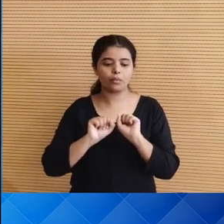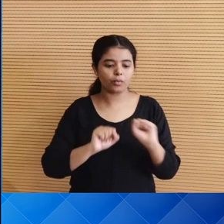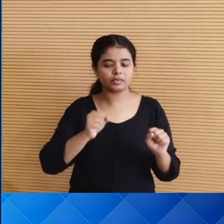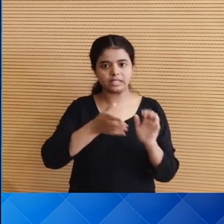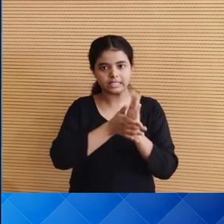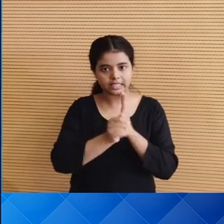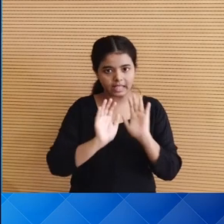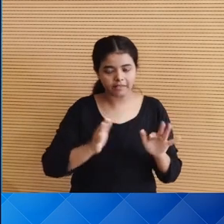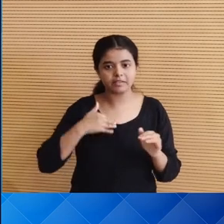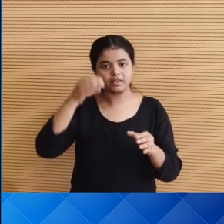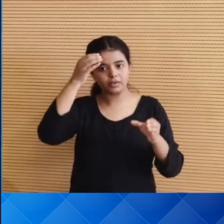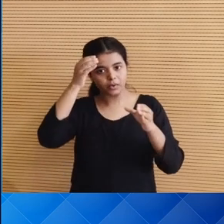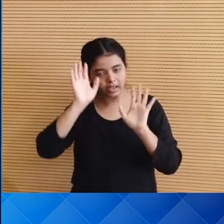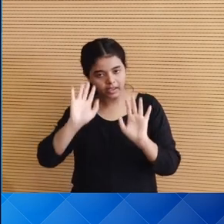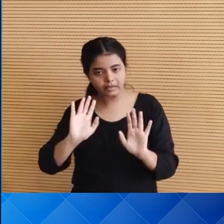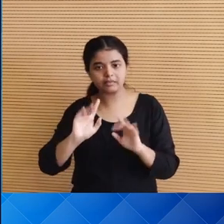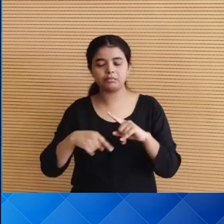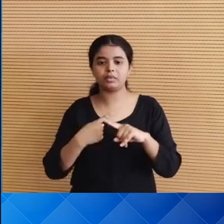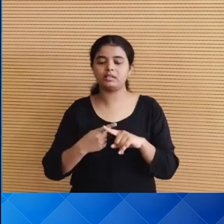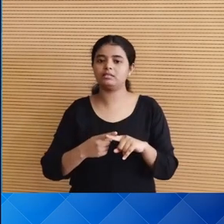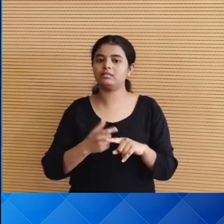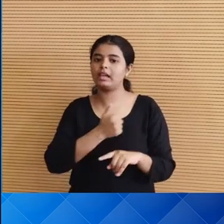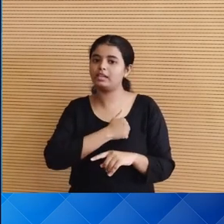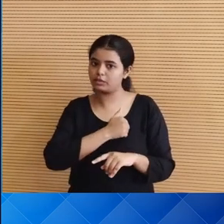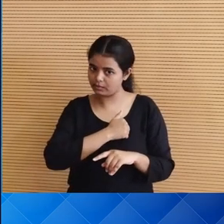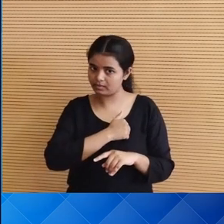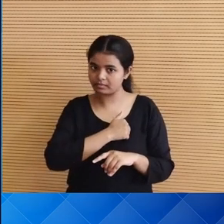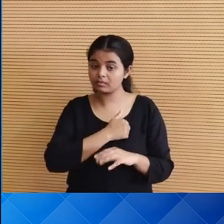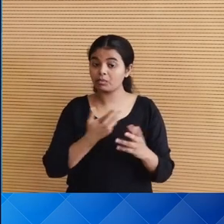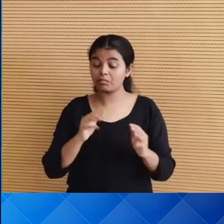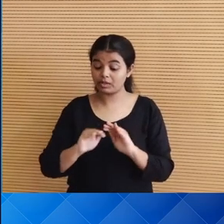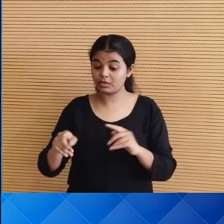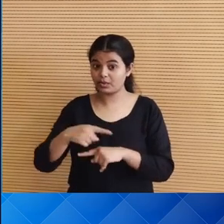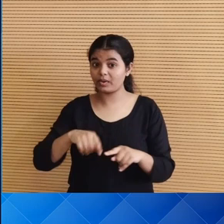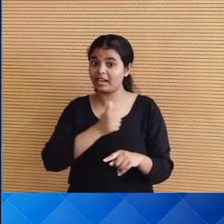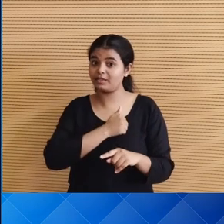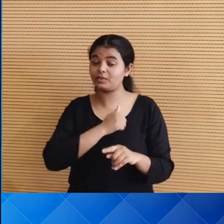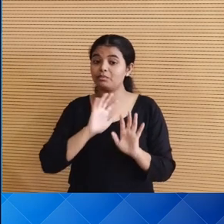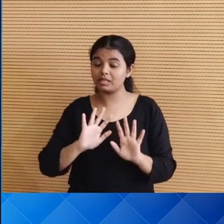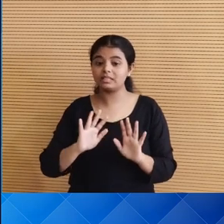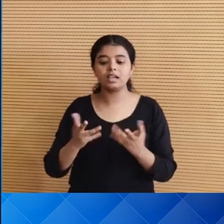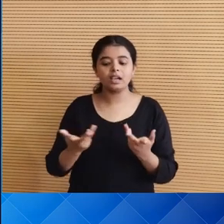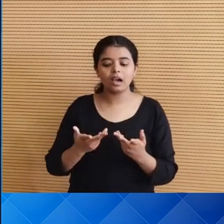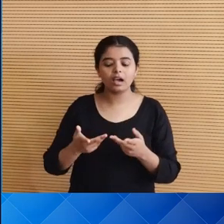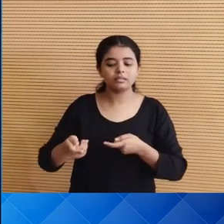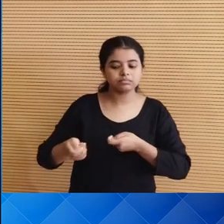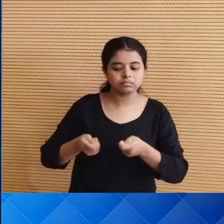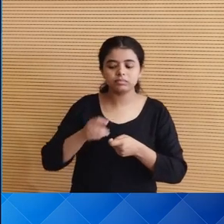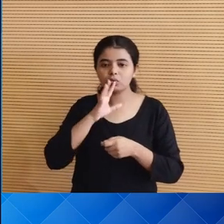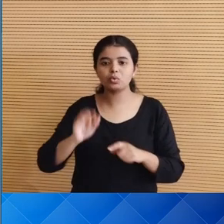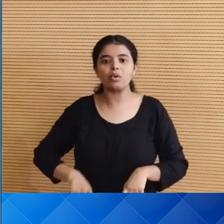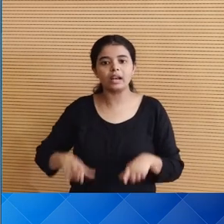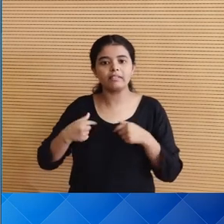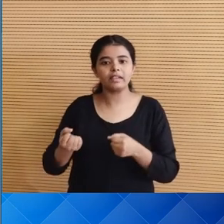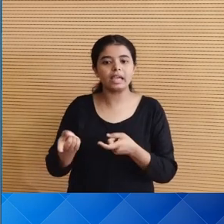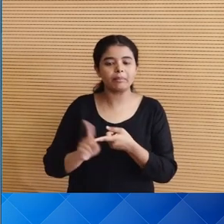knowledge, and attitudes which are very important for children to acquire so that they can deal with the real life situations. And under